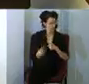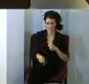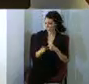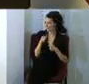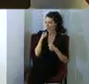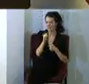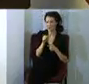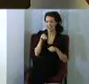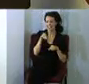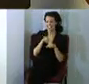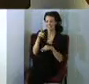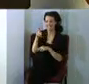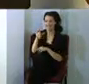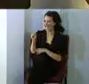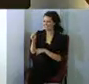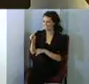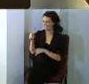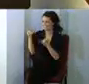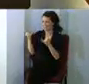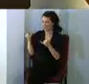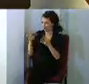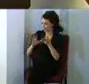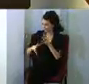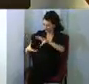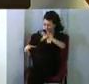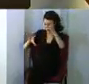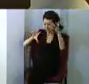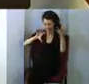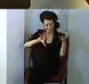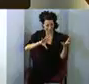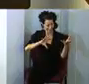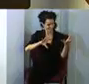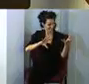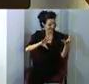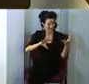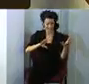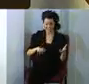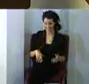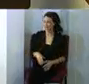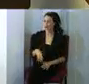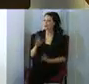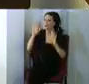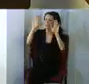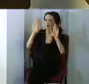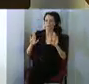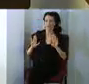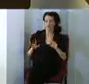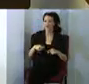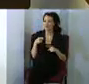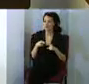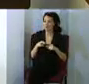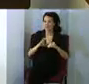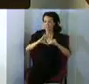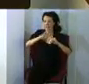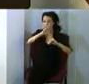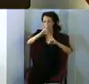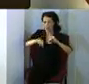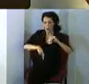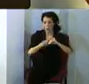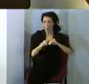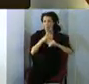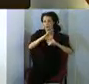anymore. The world has certainly changed and has certainly moved on. But what a wonderful way. Global faith and global